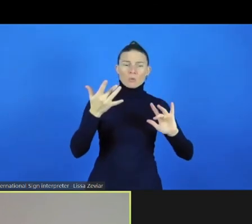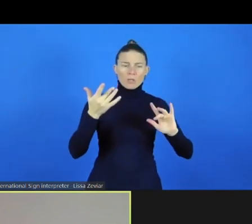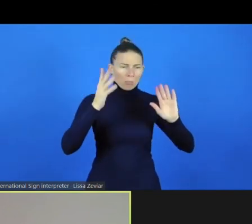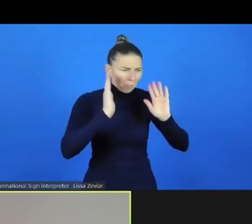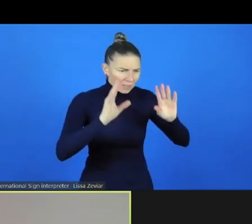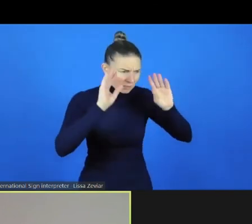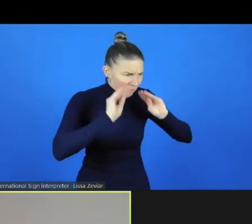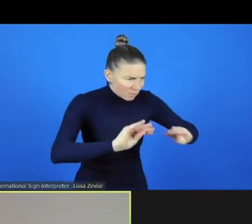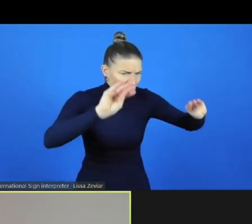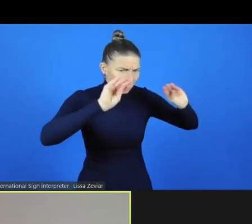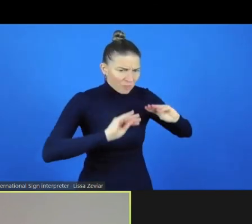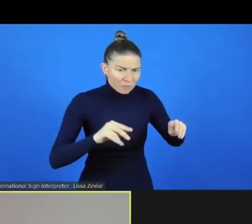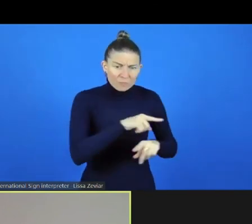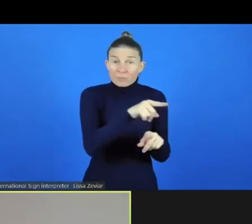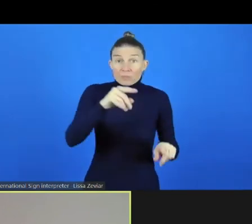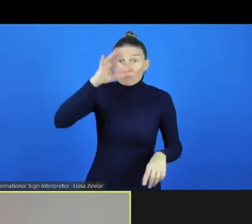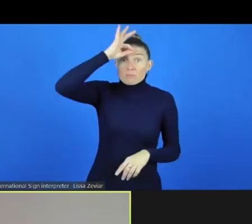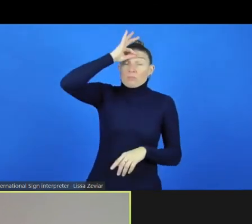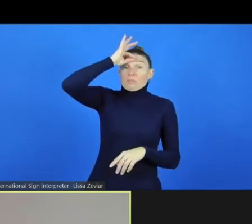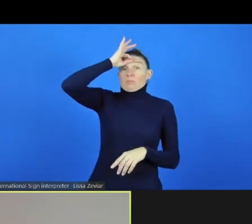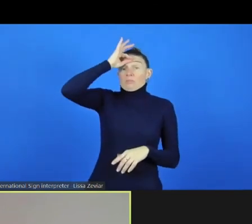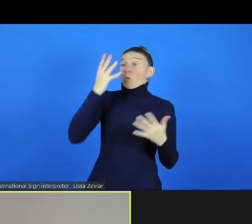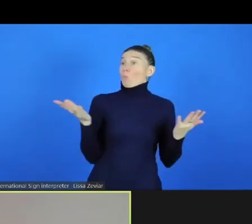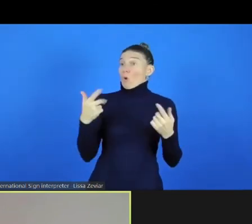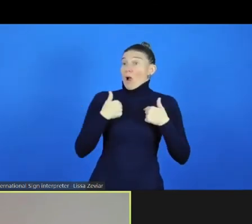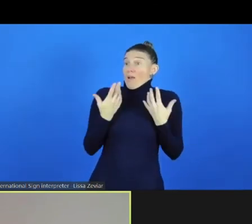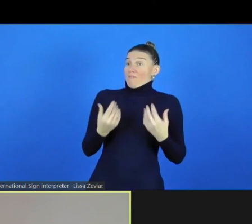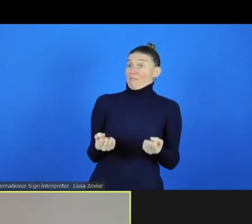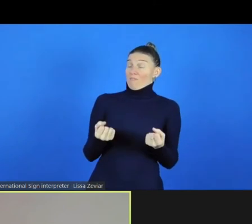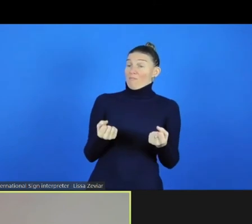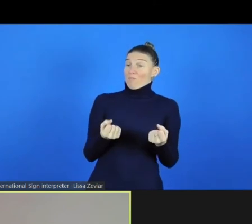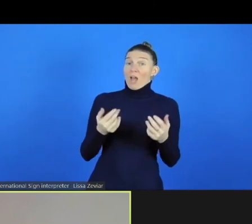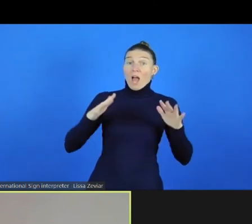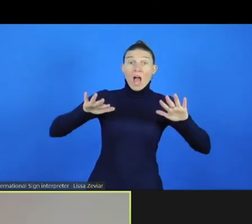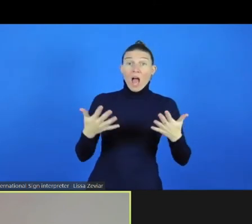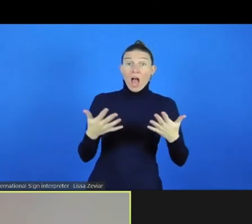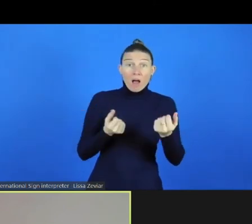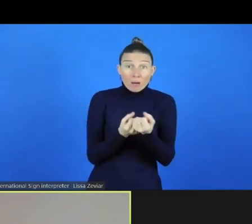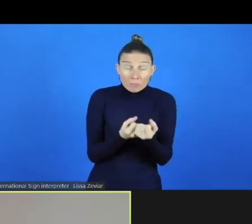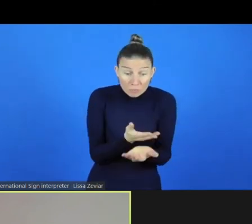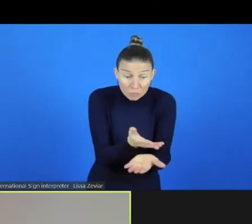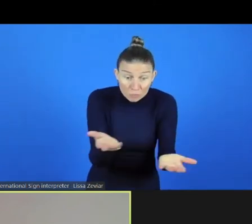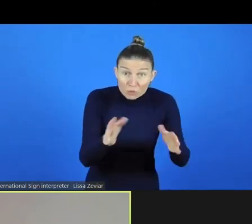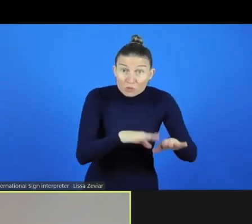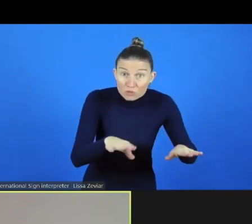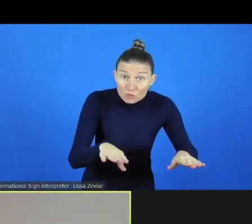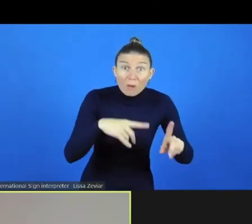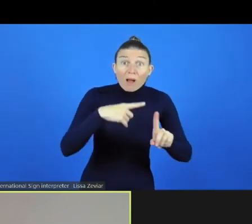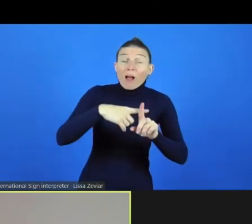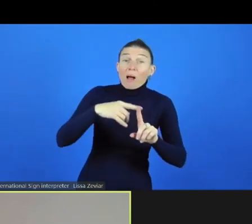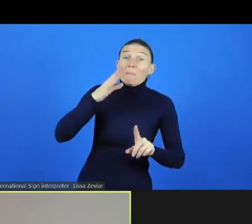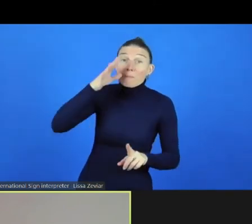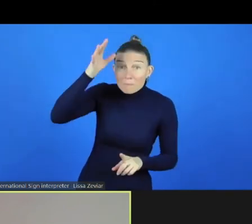of knowledge of just what's there to support children to learn, but actually also to support parents with